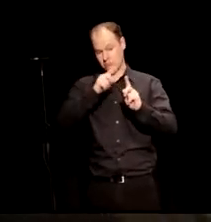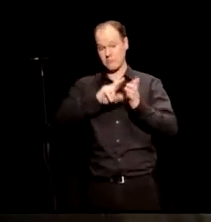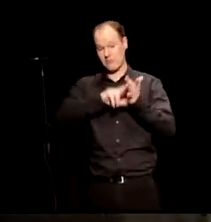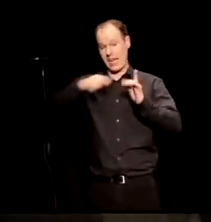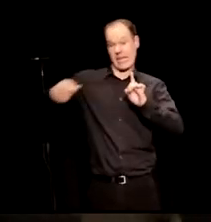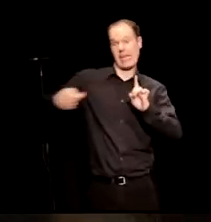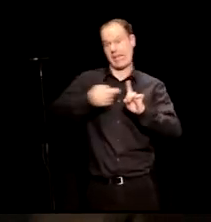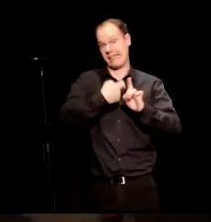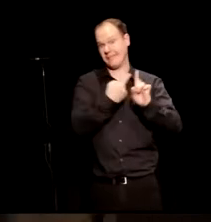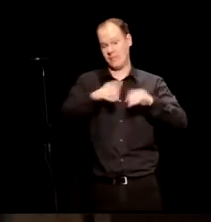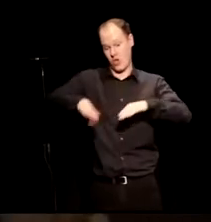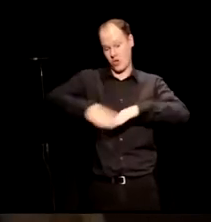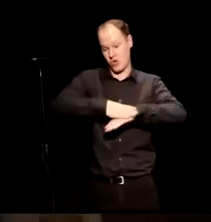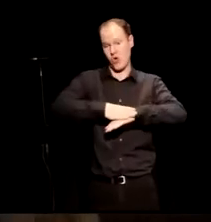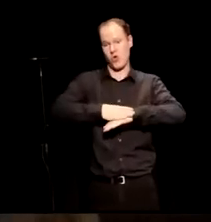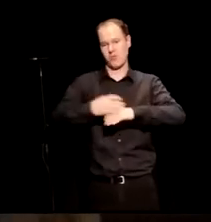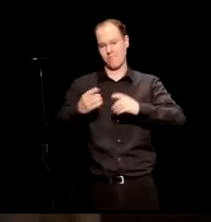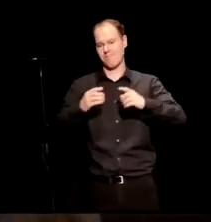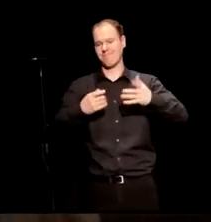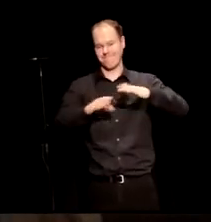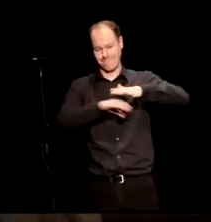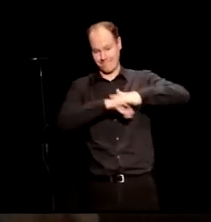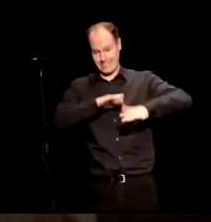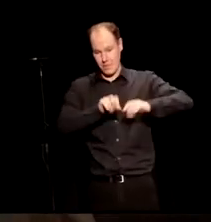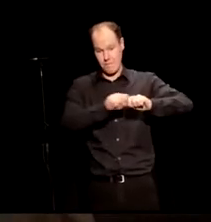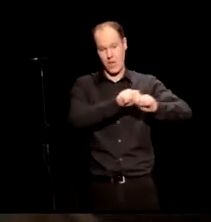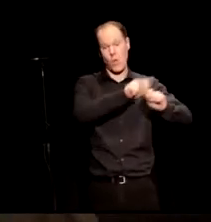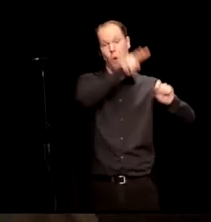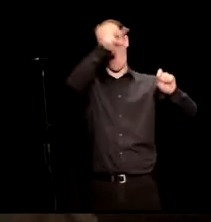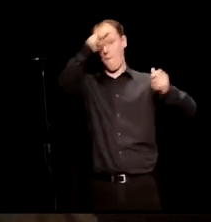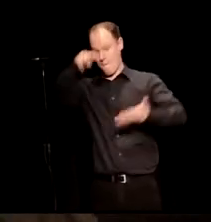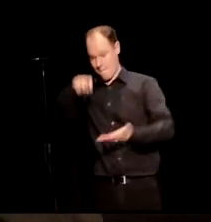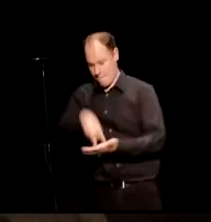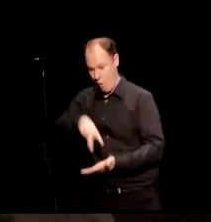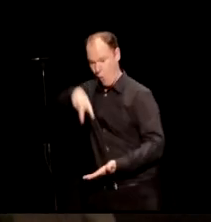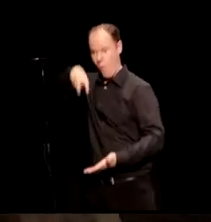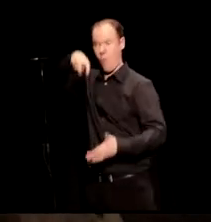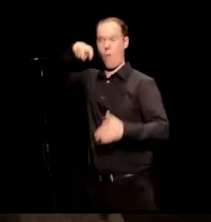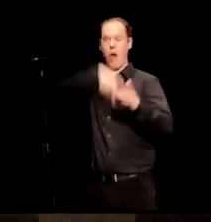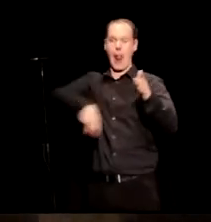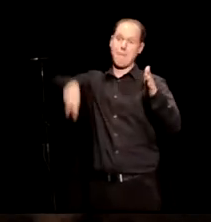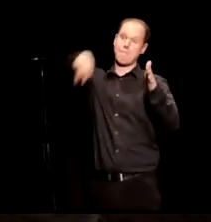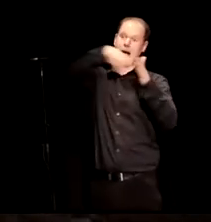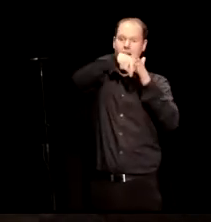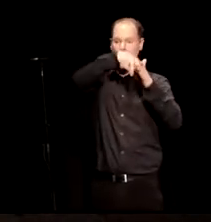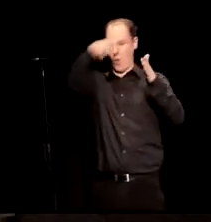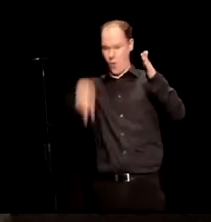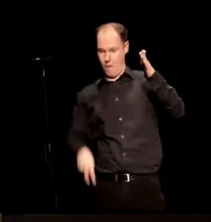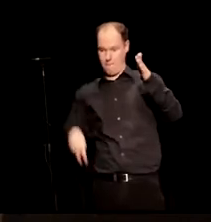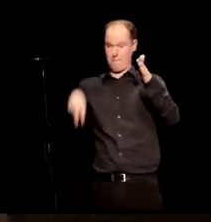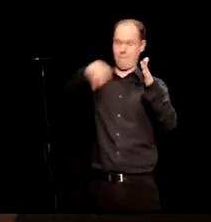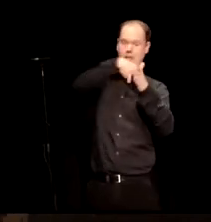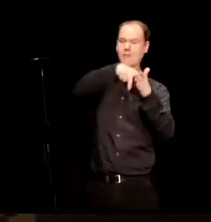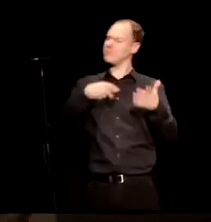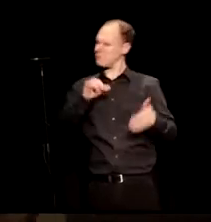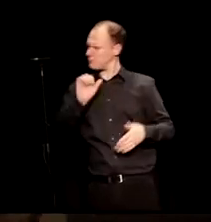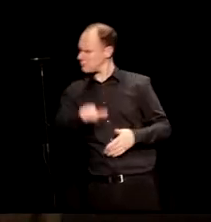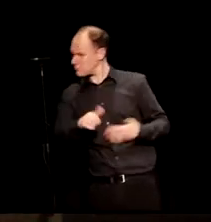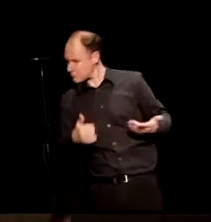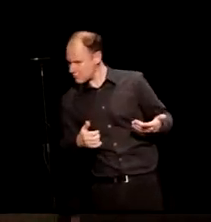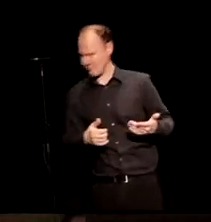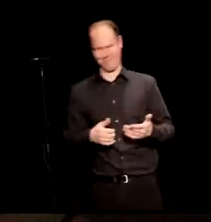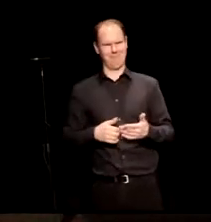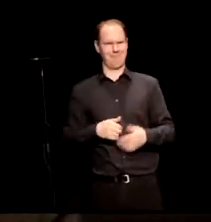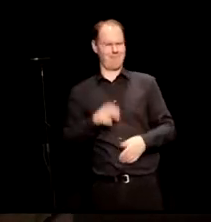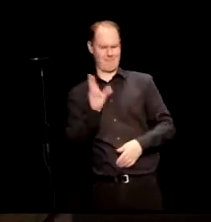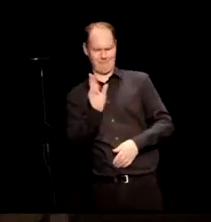hit himself on the top of the head and bounced back into the smoking department of the car and played pinochle until he rolled into town.